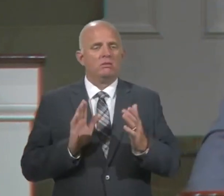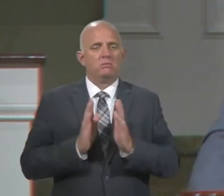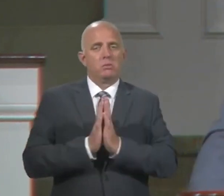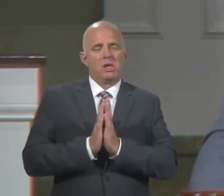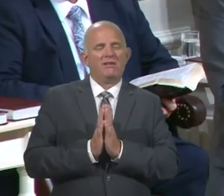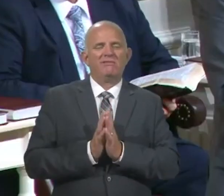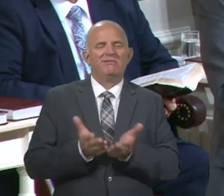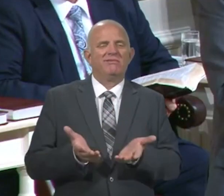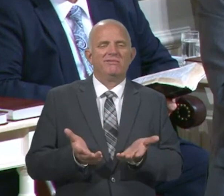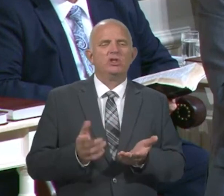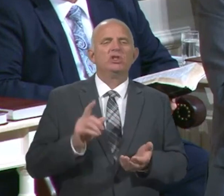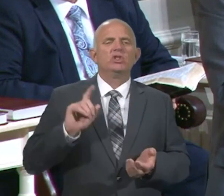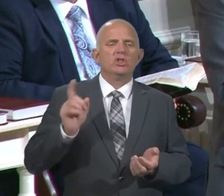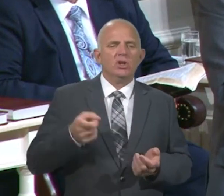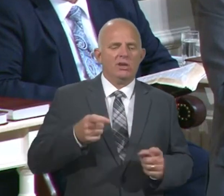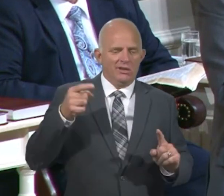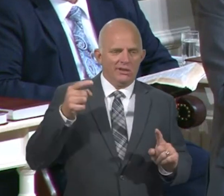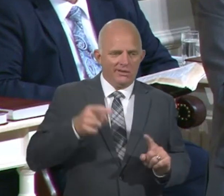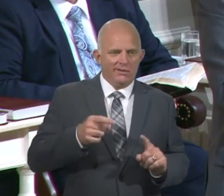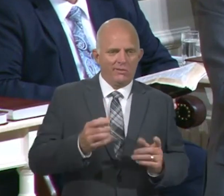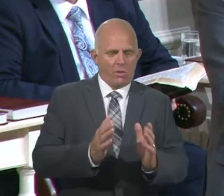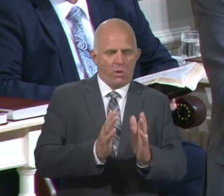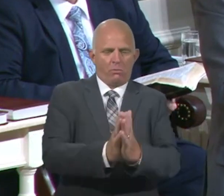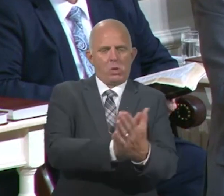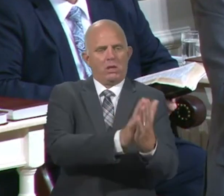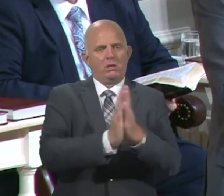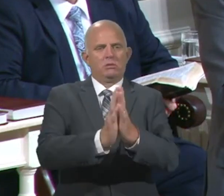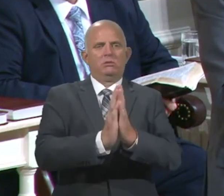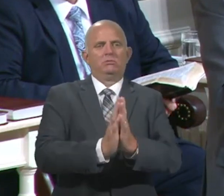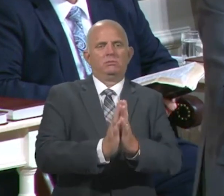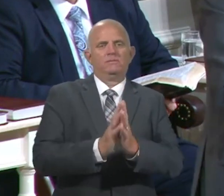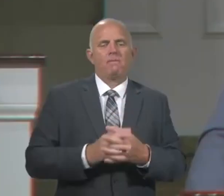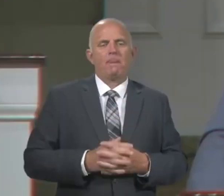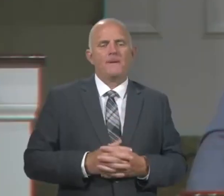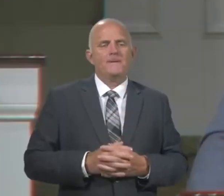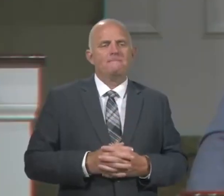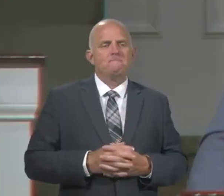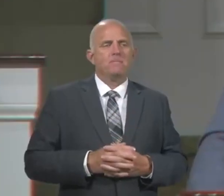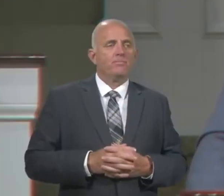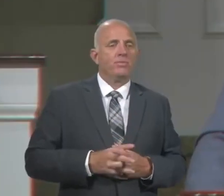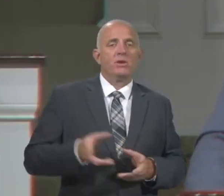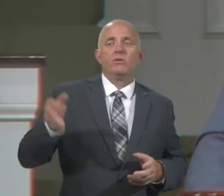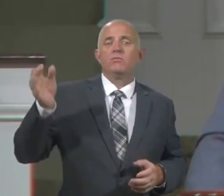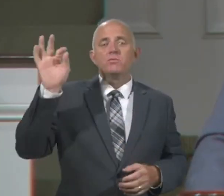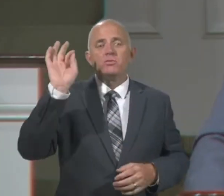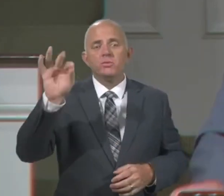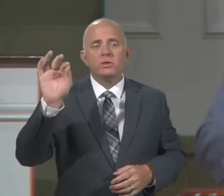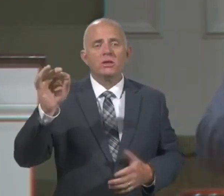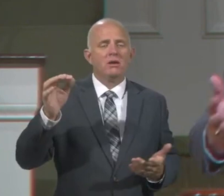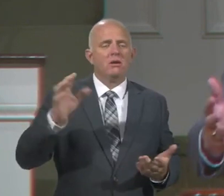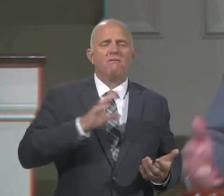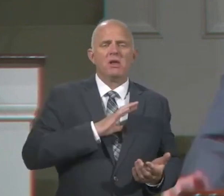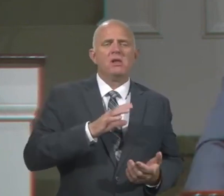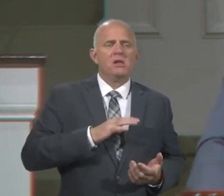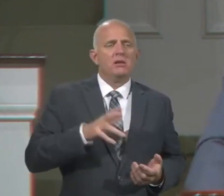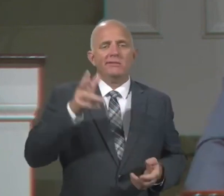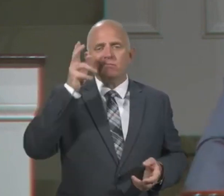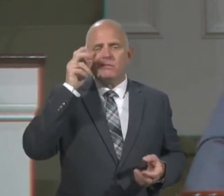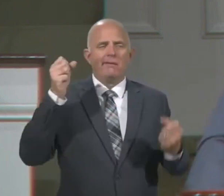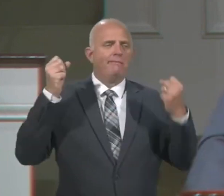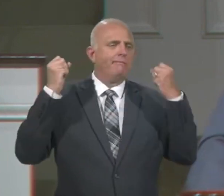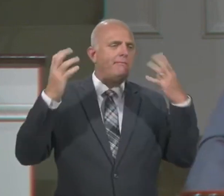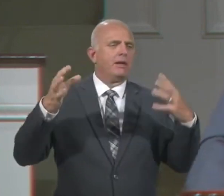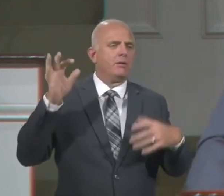but simply to pray. There's nothing wrong with messages or sermons about prayer, and we've heard some this year